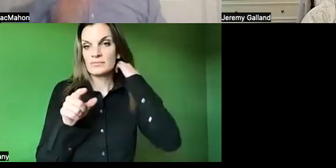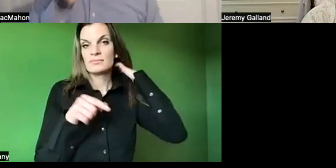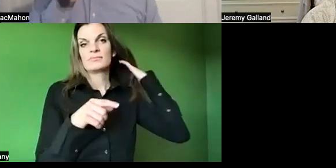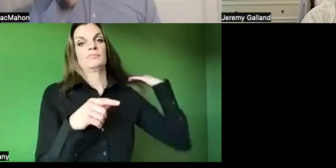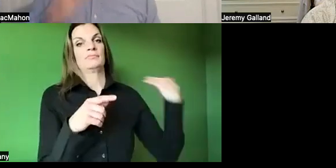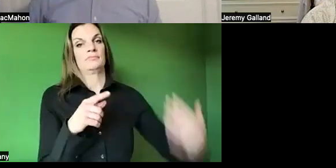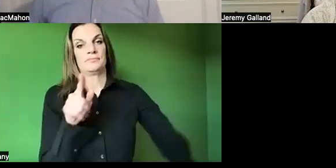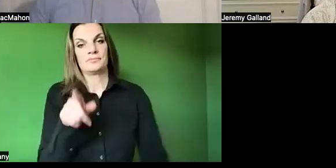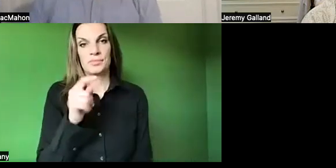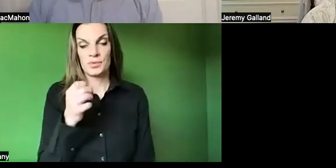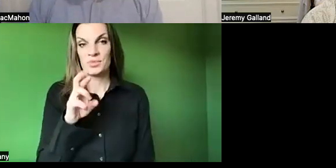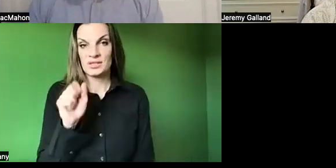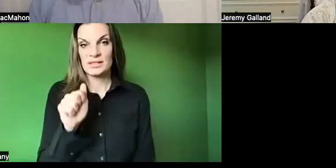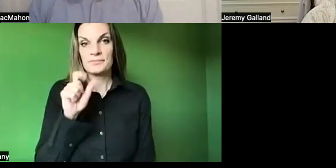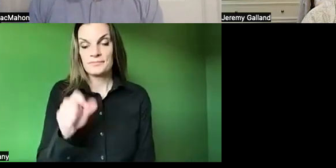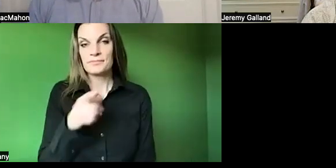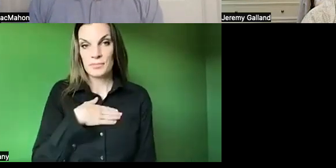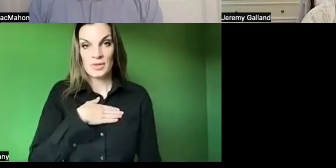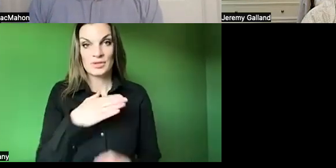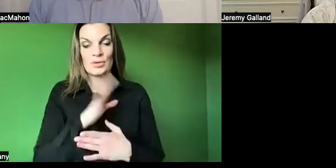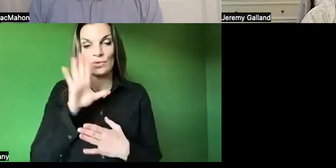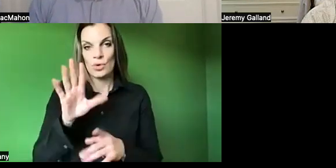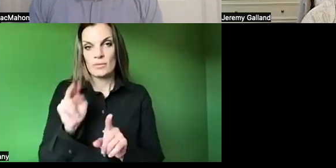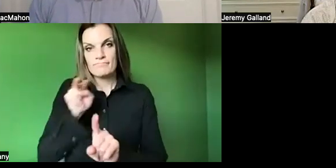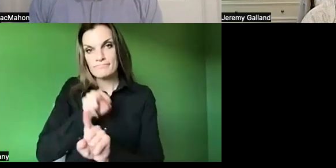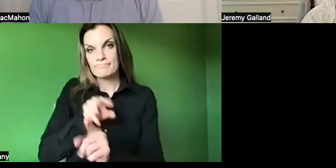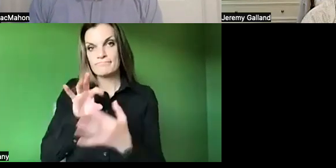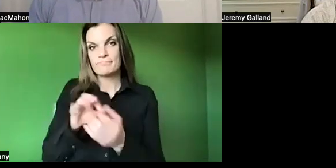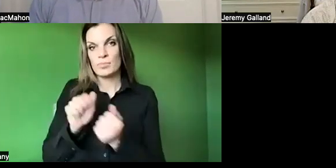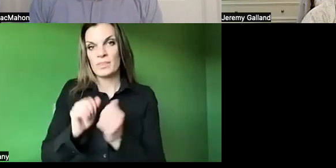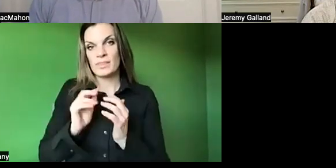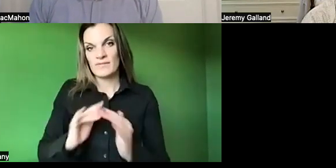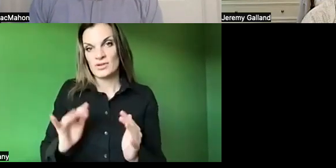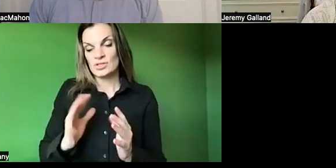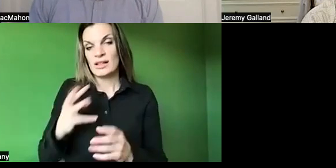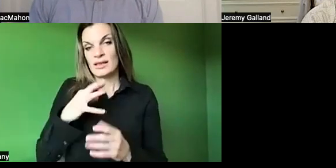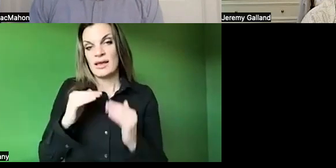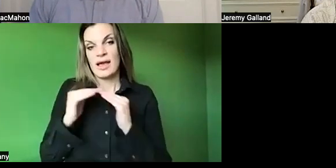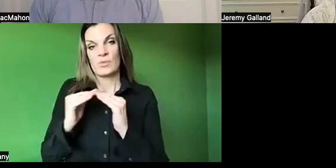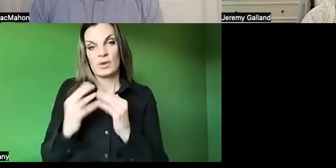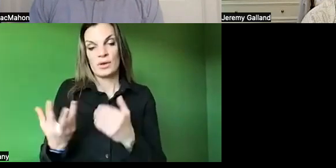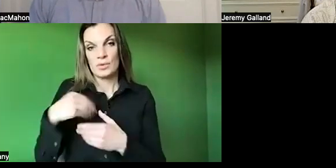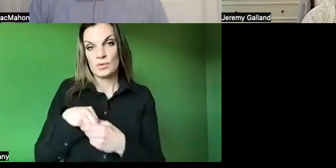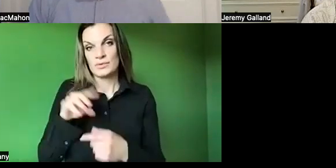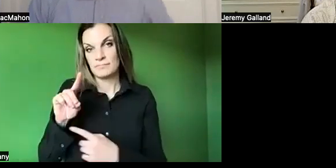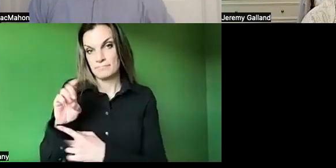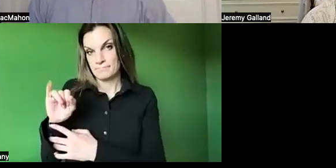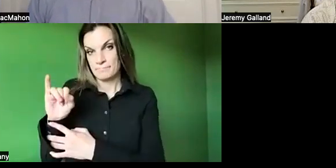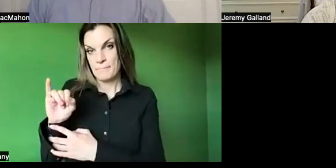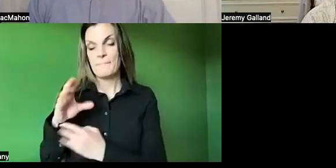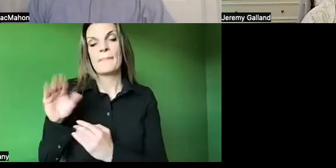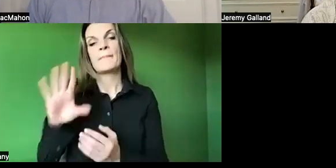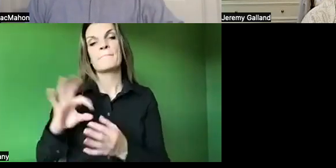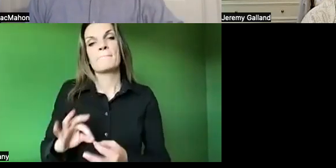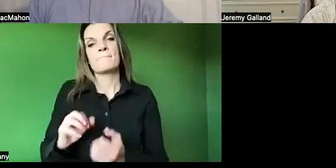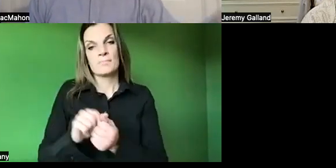Theresa. Please share your perspective on diversity, equity, and inclusion, DEI, and its relationship